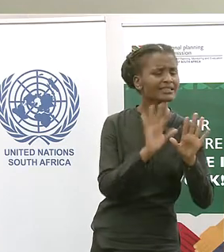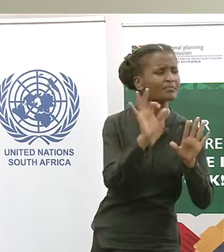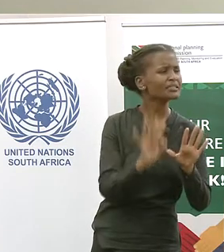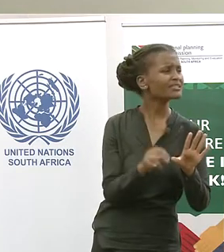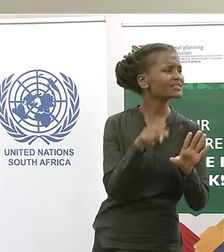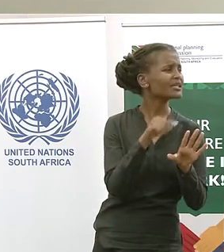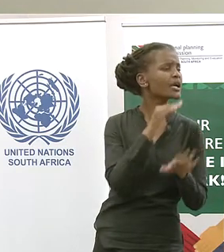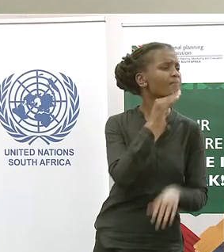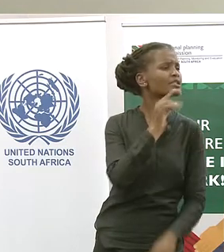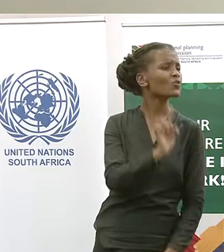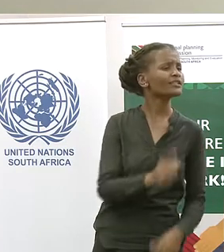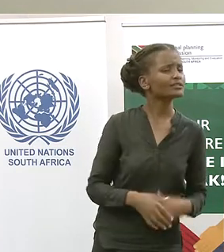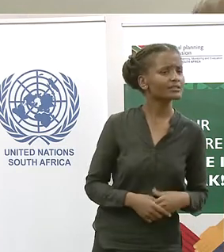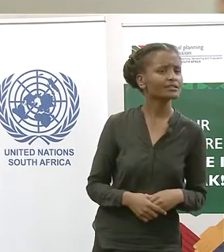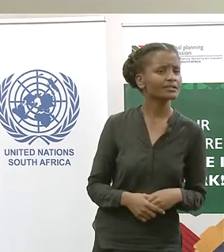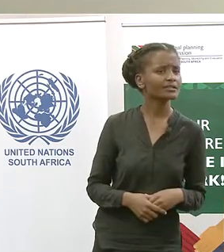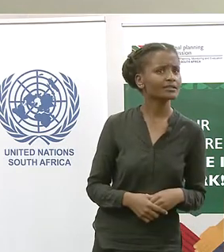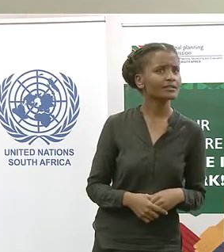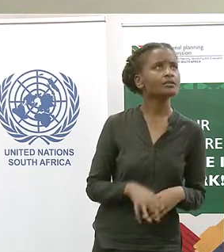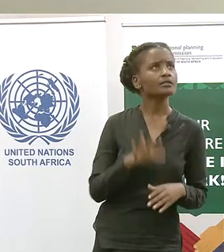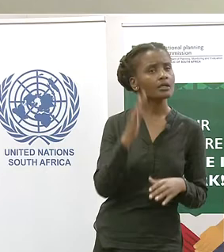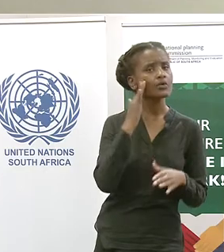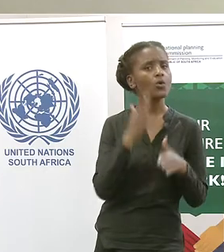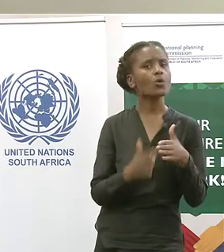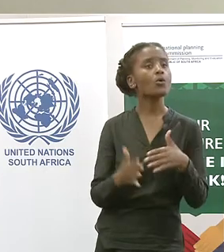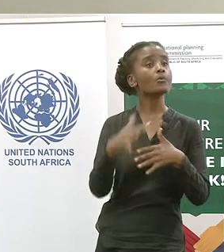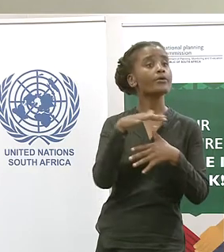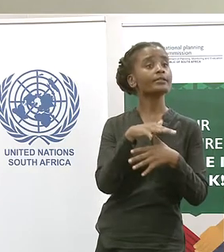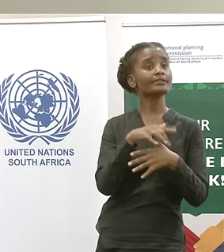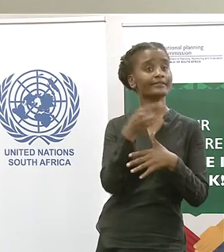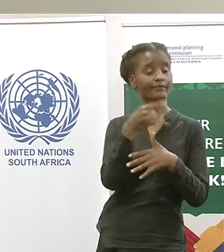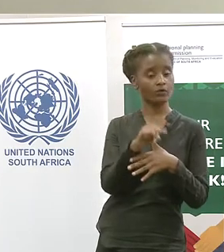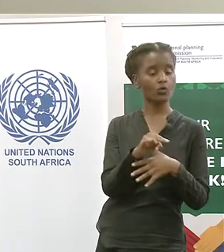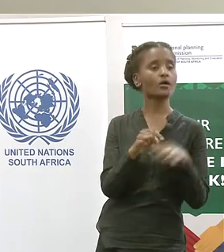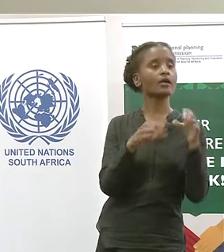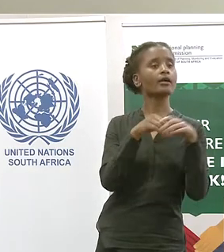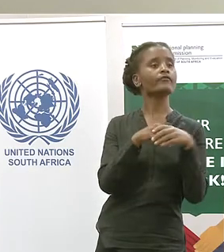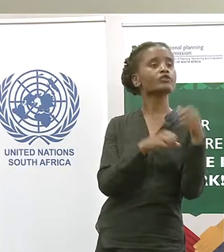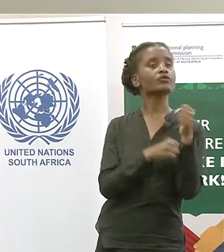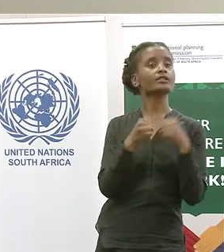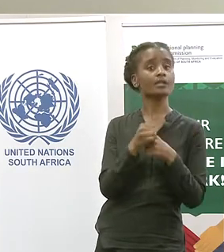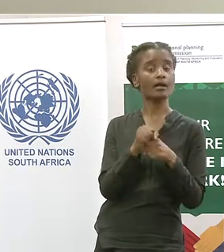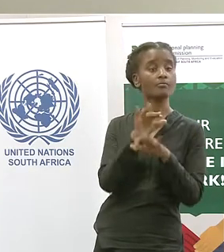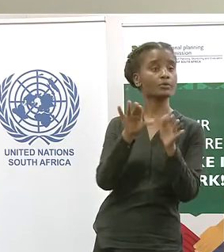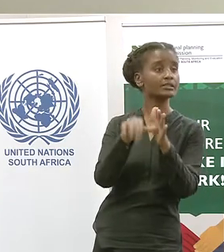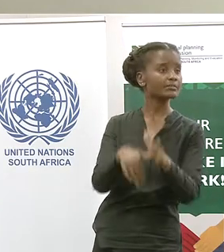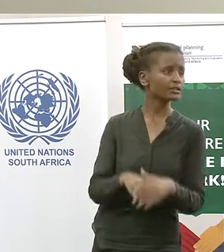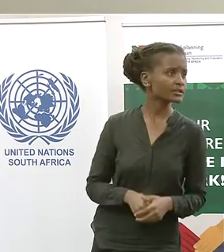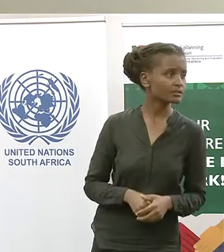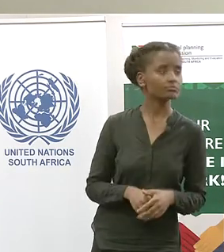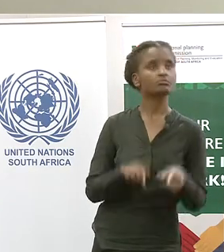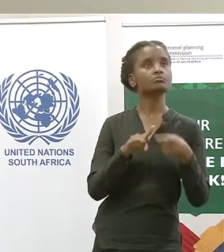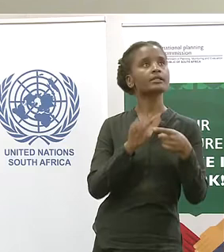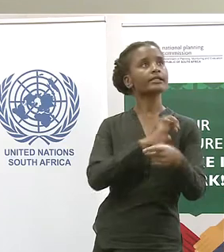in terms of the specific priorities for the enablers around infrastructure for people with disability? We're talking energy,